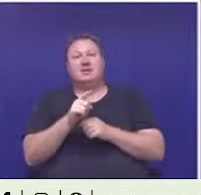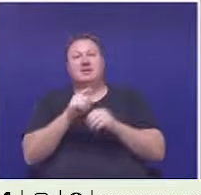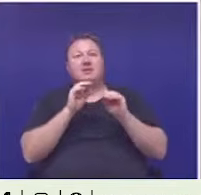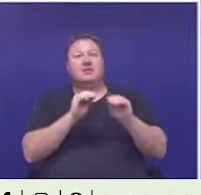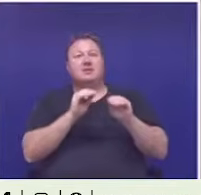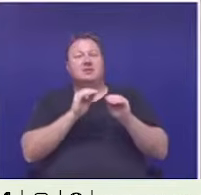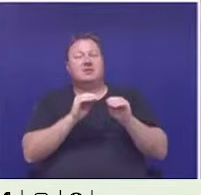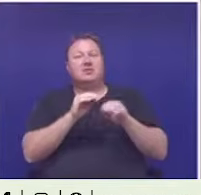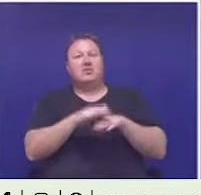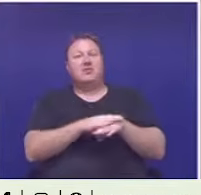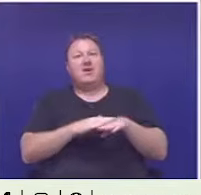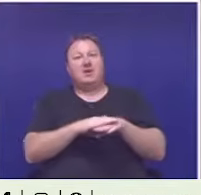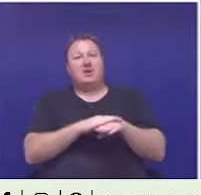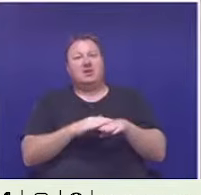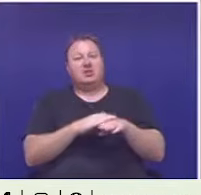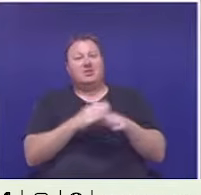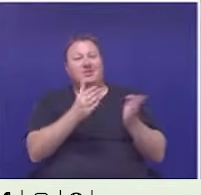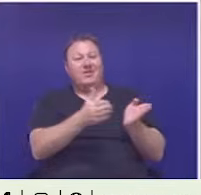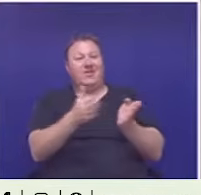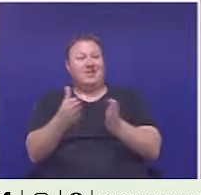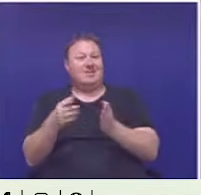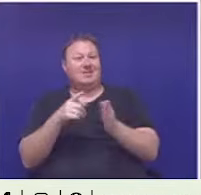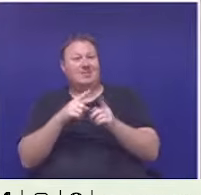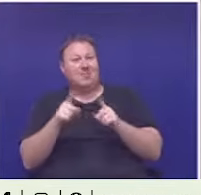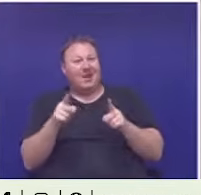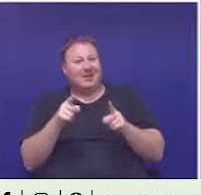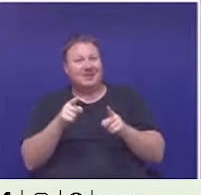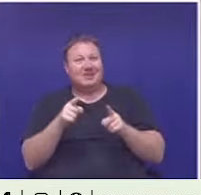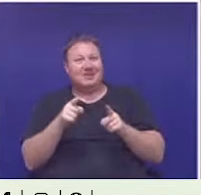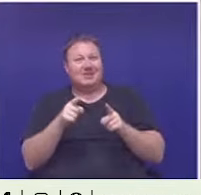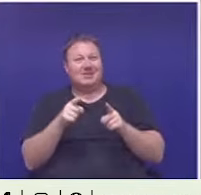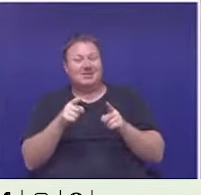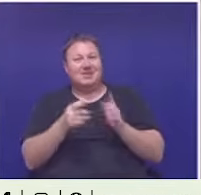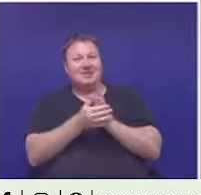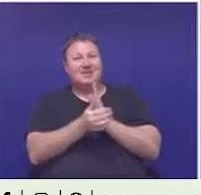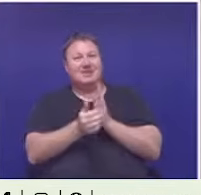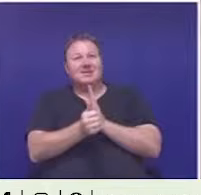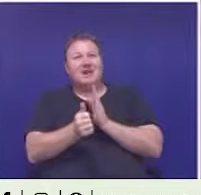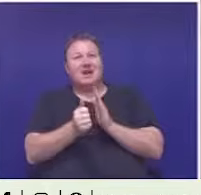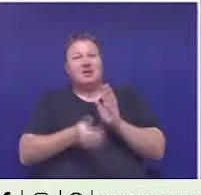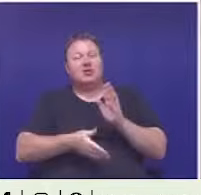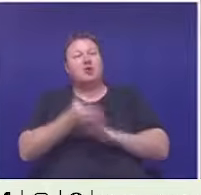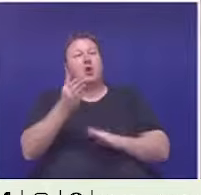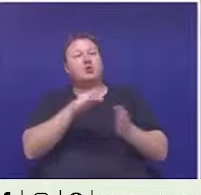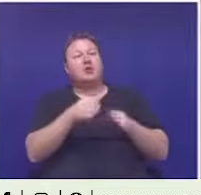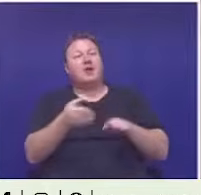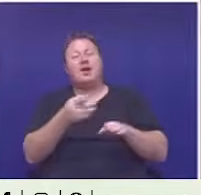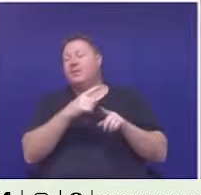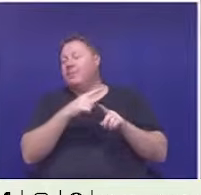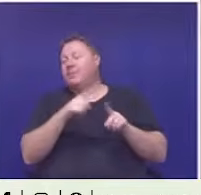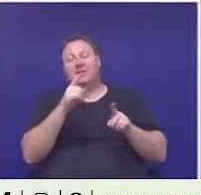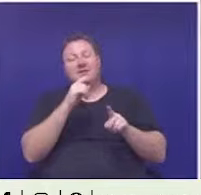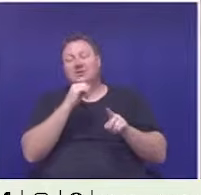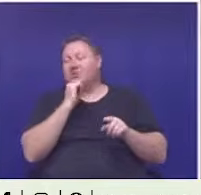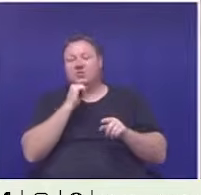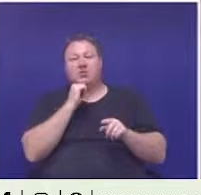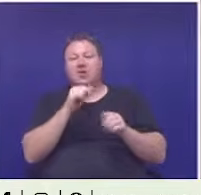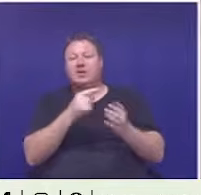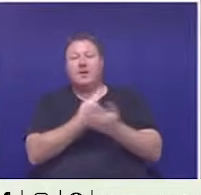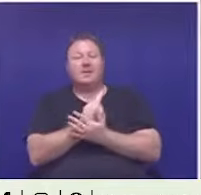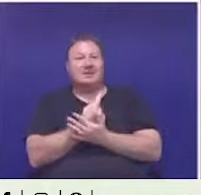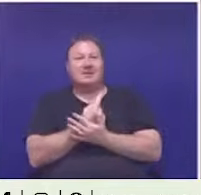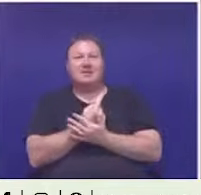phase, as though foundation phase is where talent goes to die. But we've actually realized that foundation phase